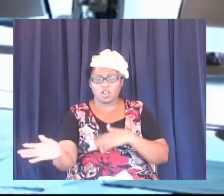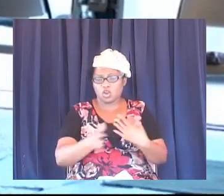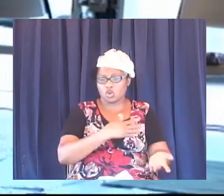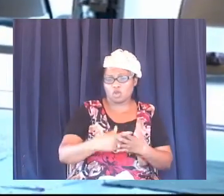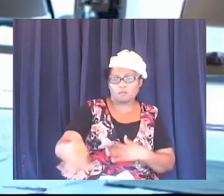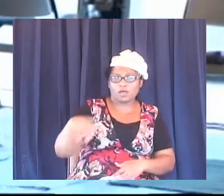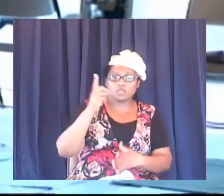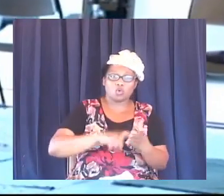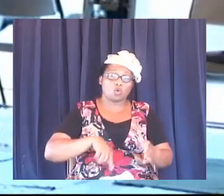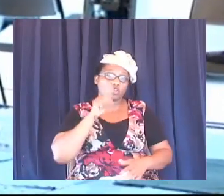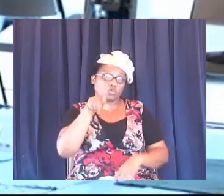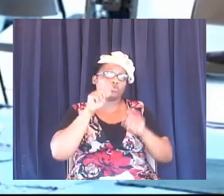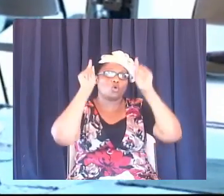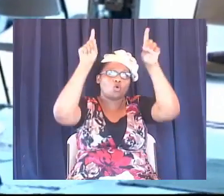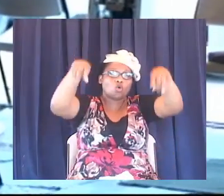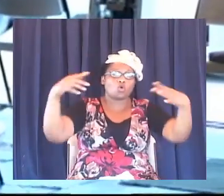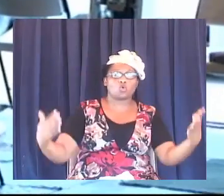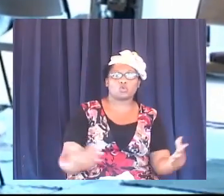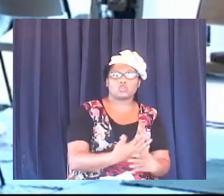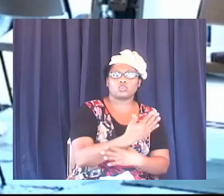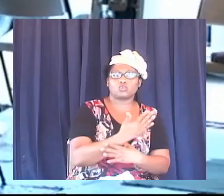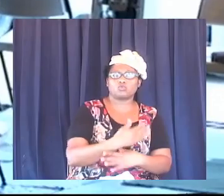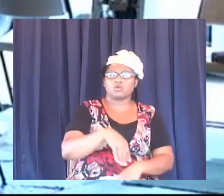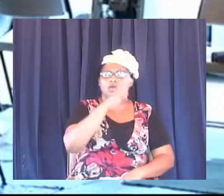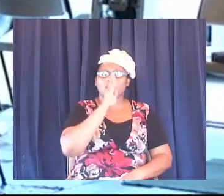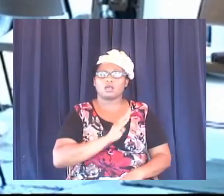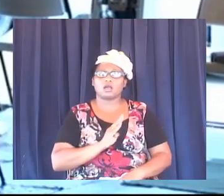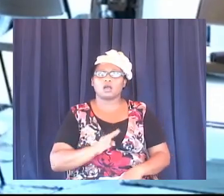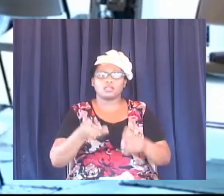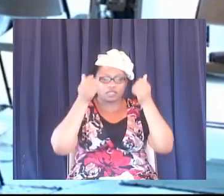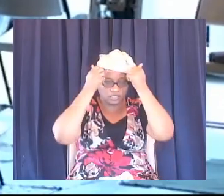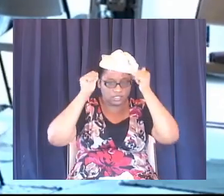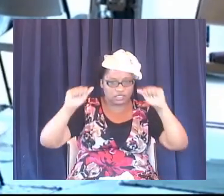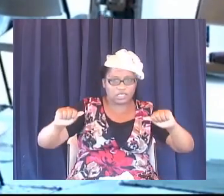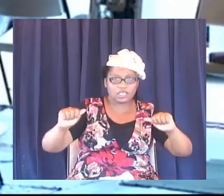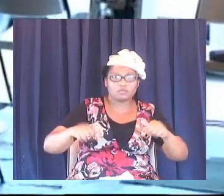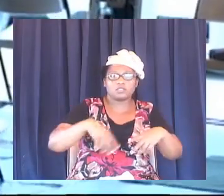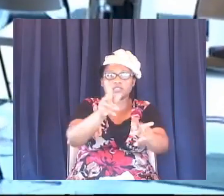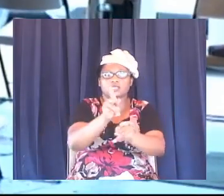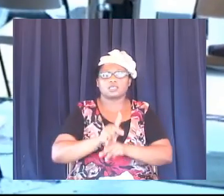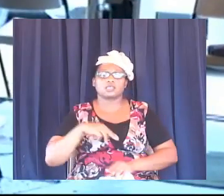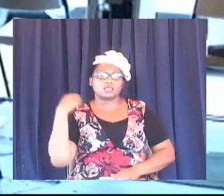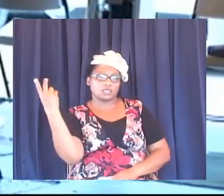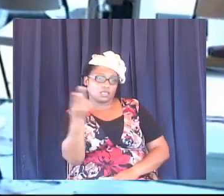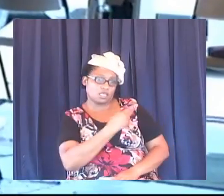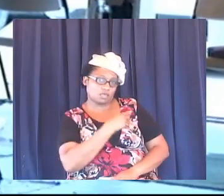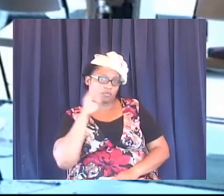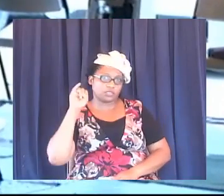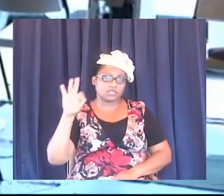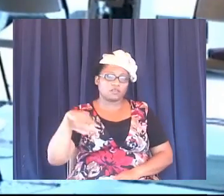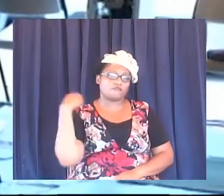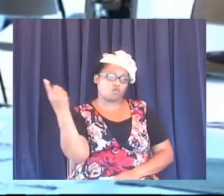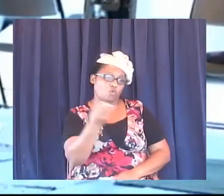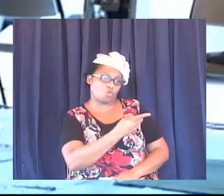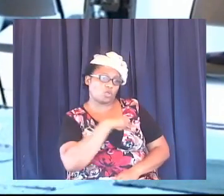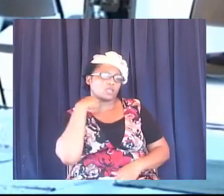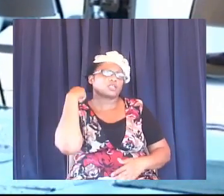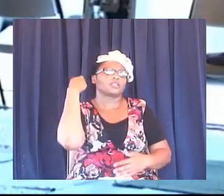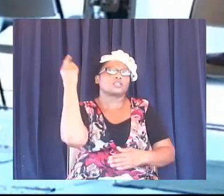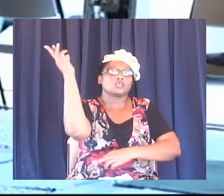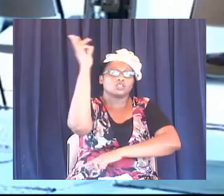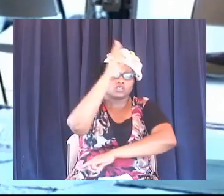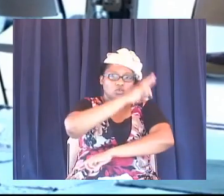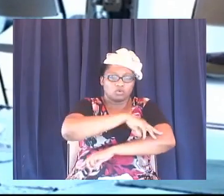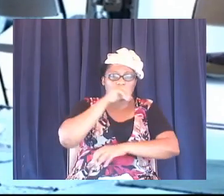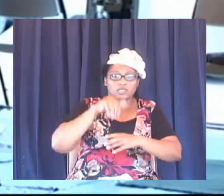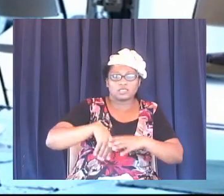you're going through, God is able to keep us if we just rest in His arms, if praise we just God. Trust in His word. And I walk